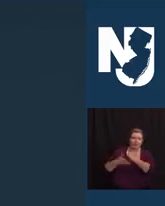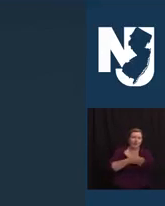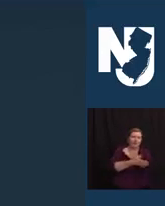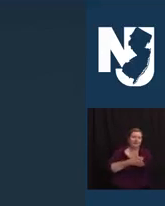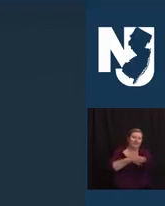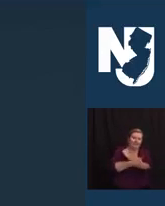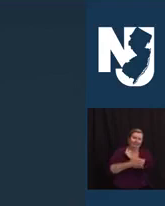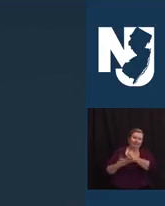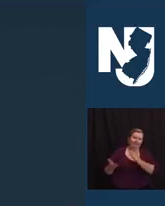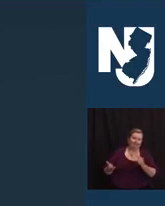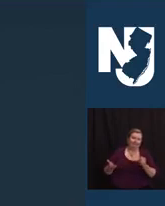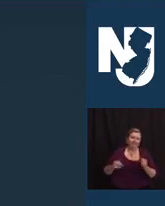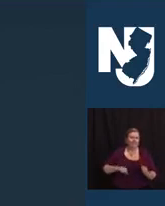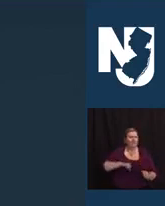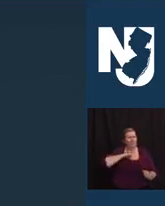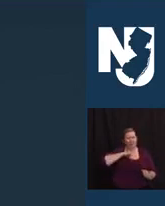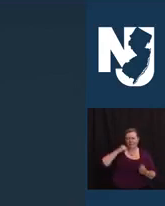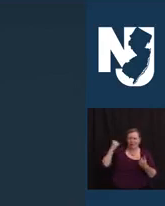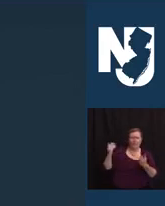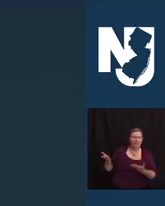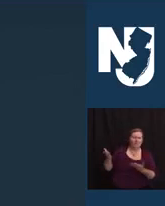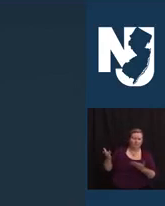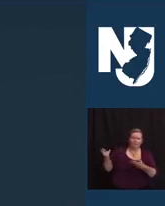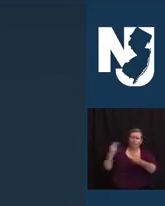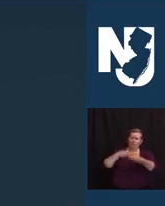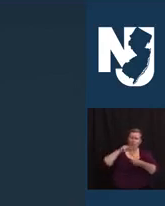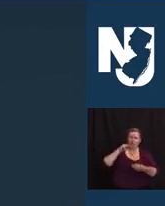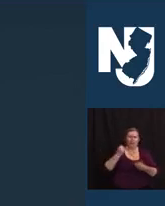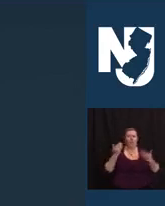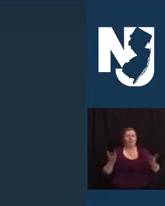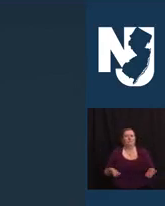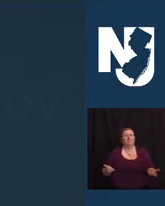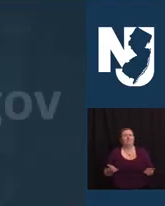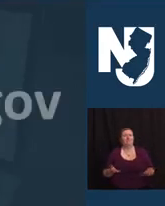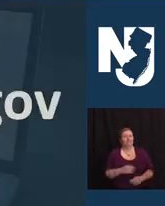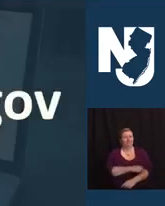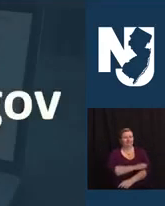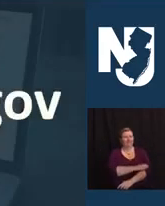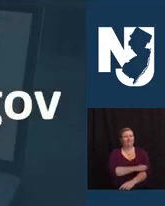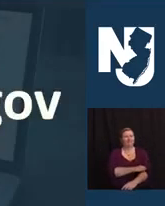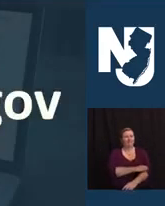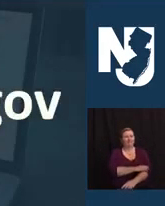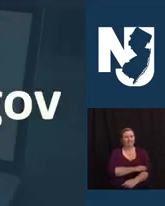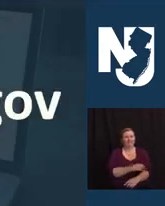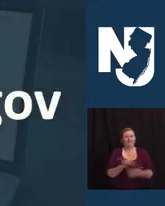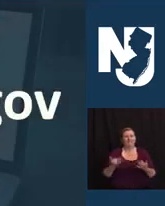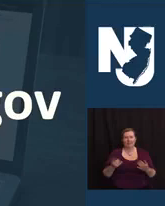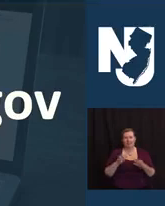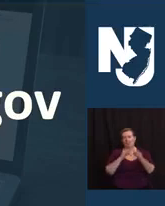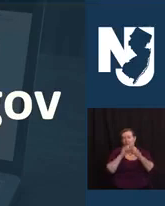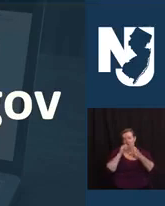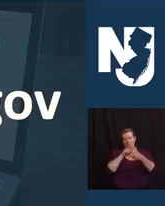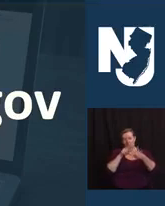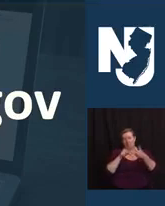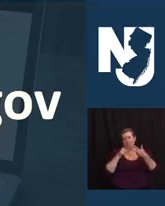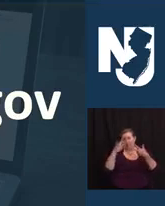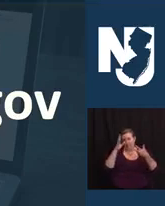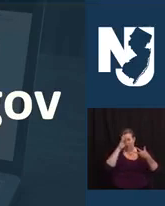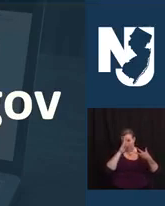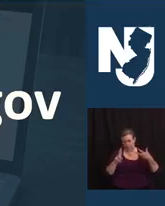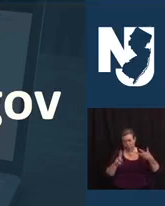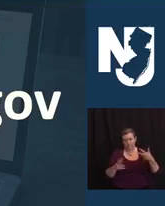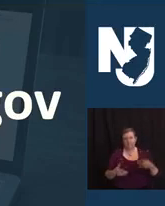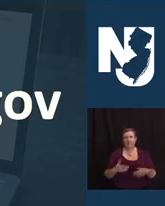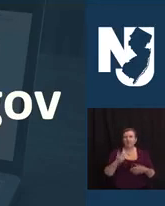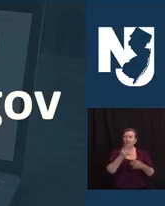to have him called a New Jerseyan. 3 more names from the thousands we have lost.